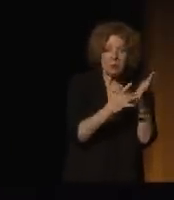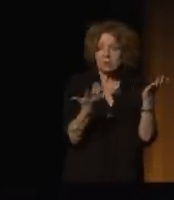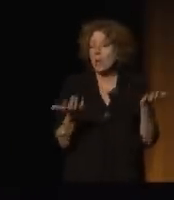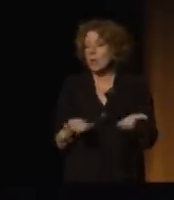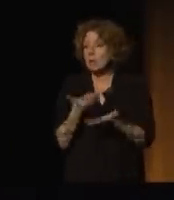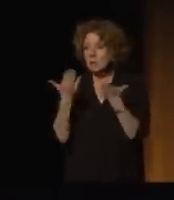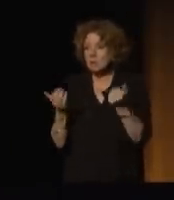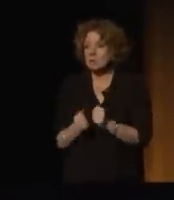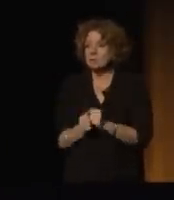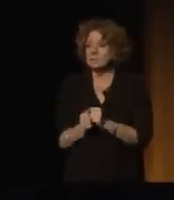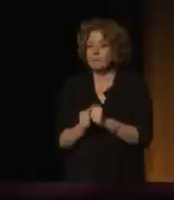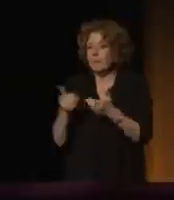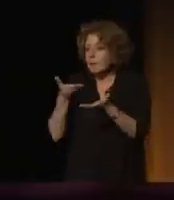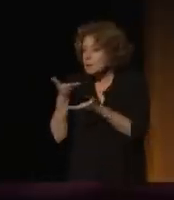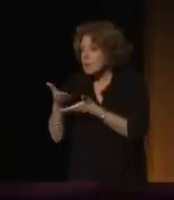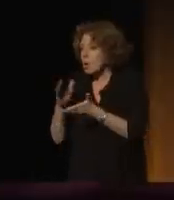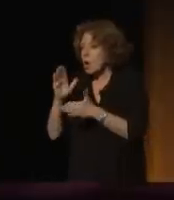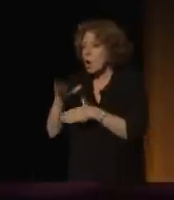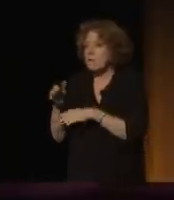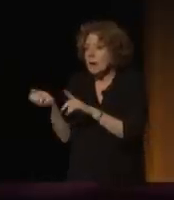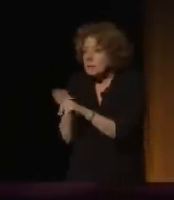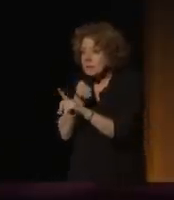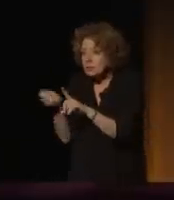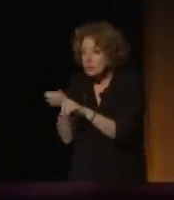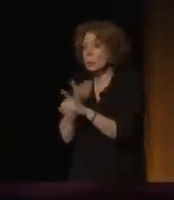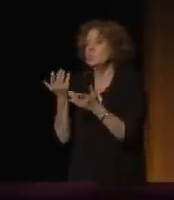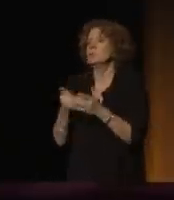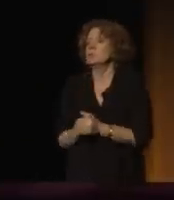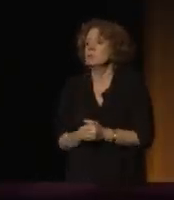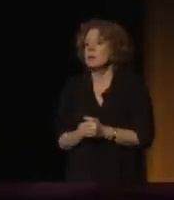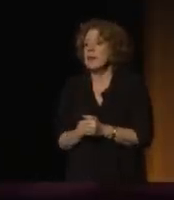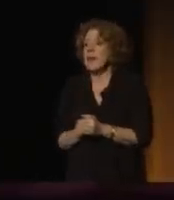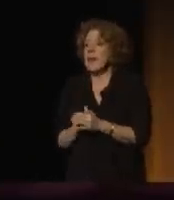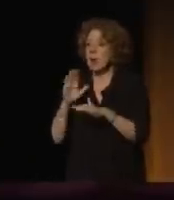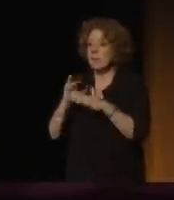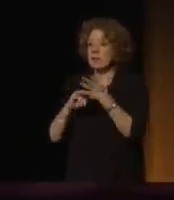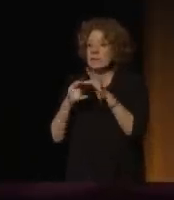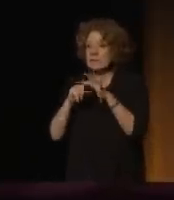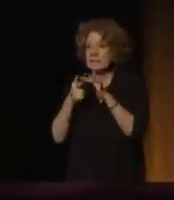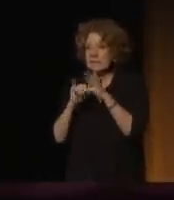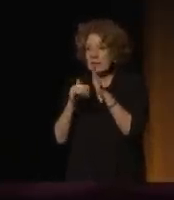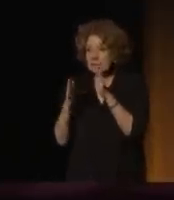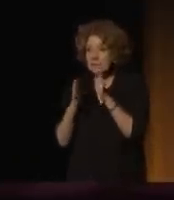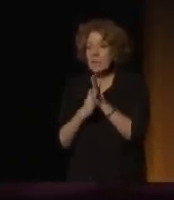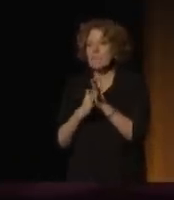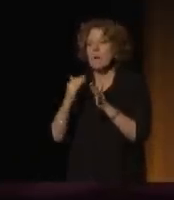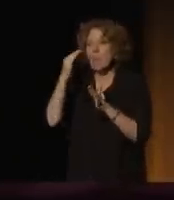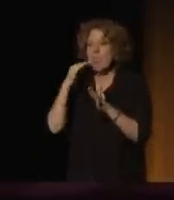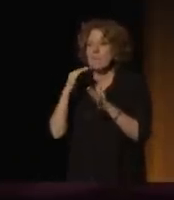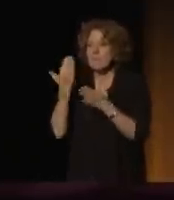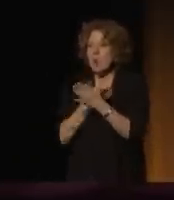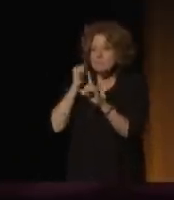in the discussion around assault and a kind of an anger around sexism, women becoming a lot more vocal and